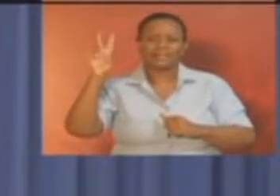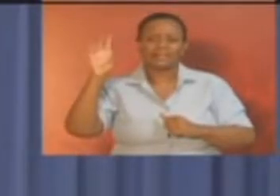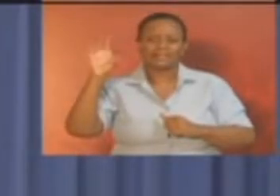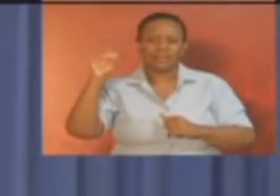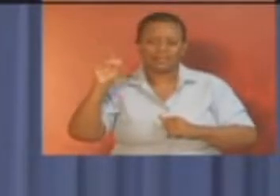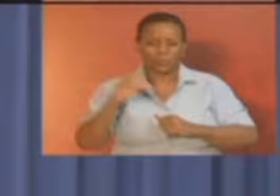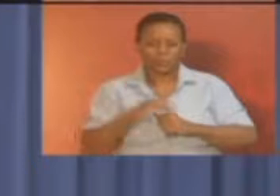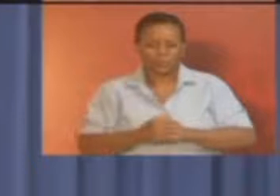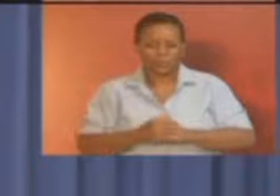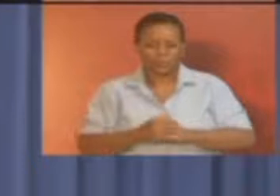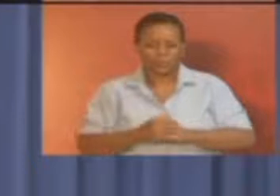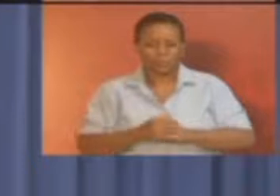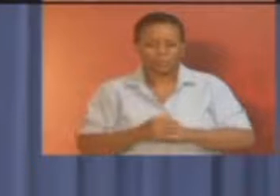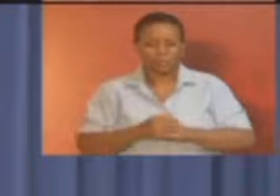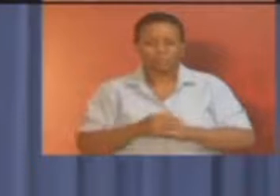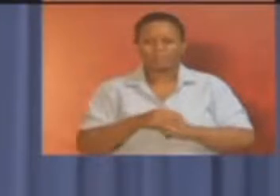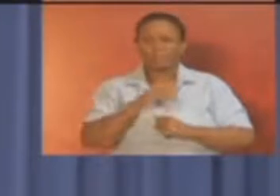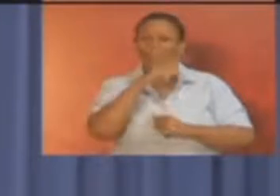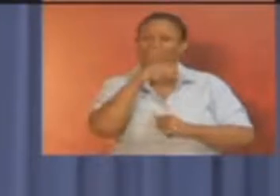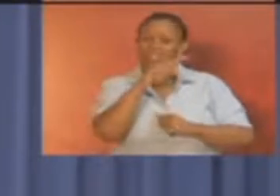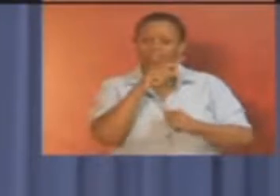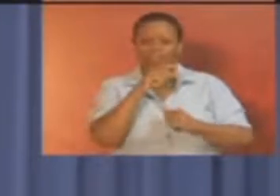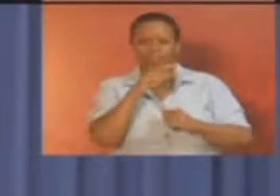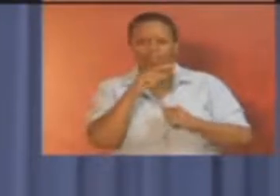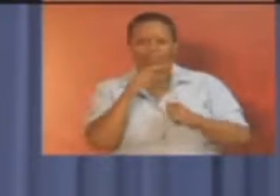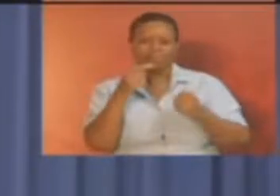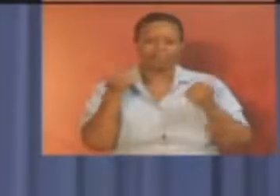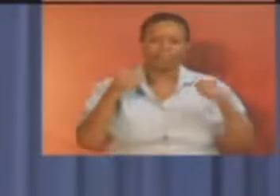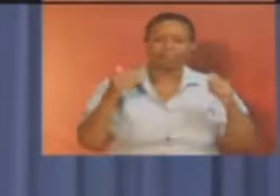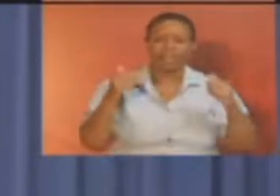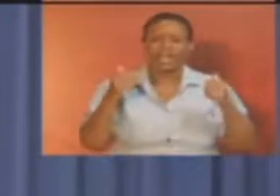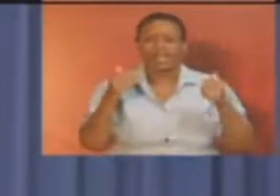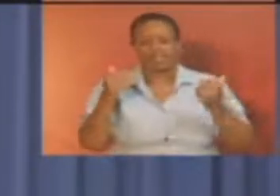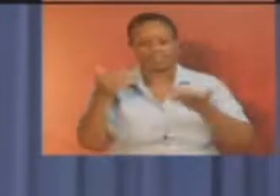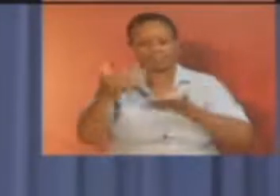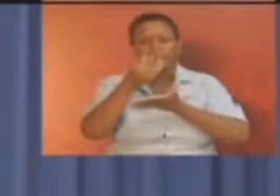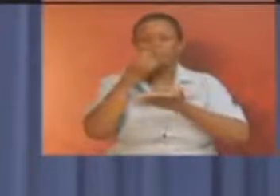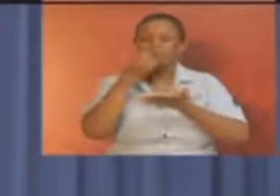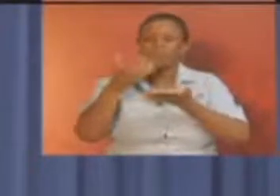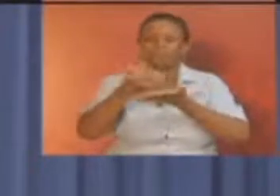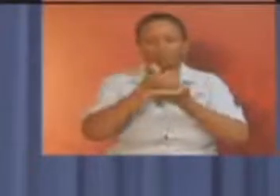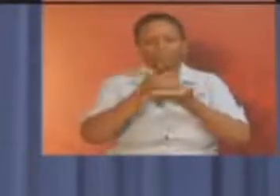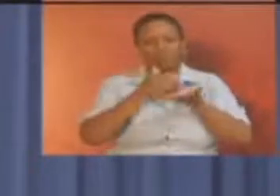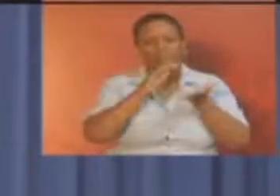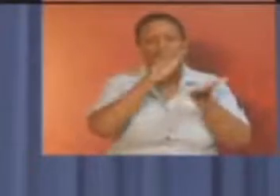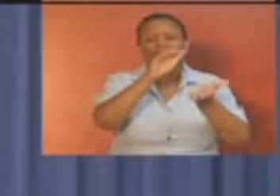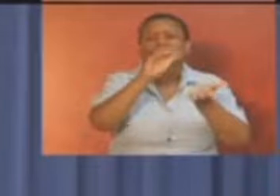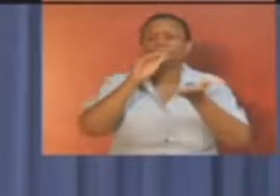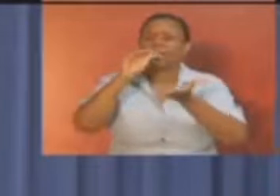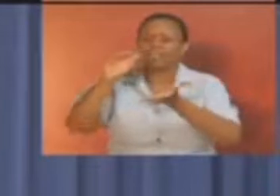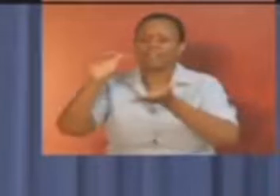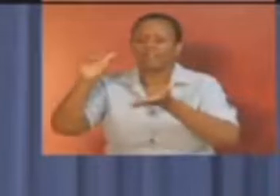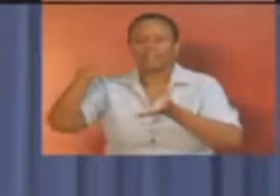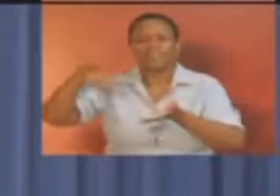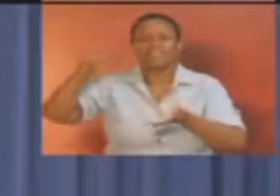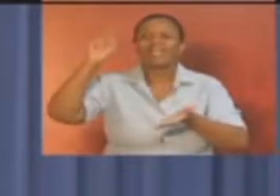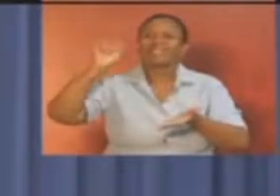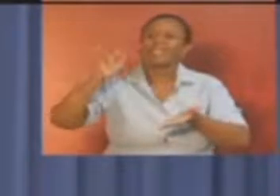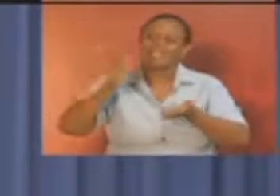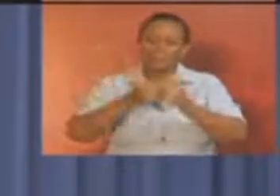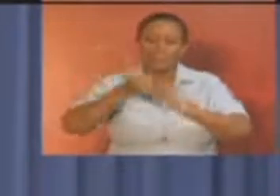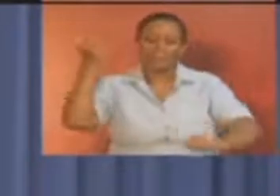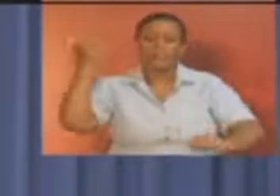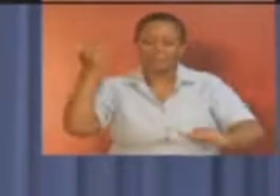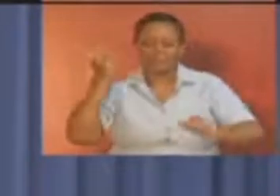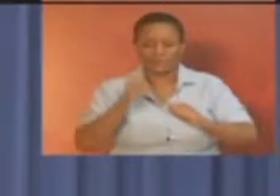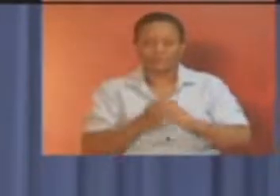food as possible to those who need it most. Already, The minister reports to me today that we